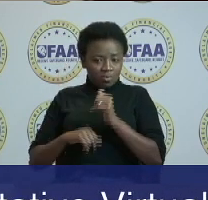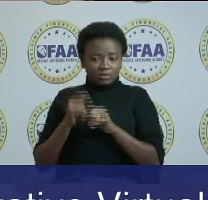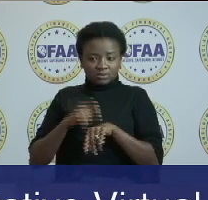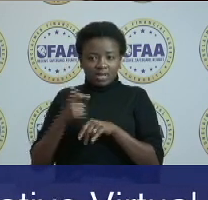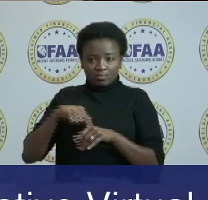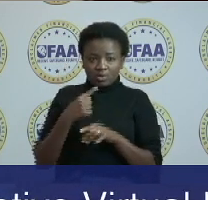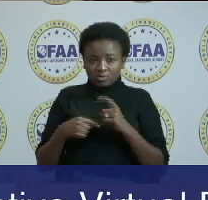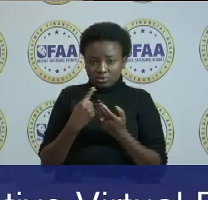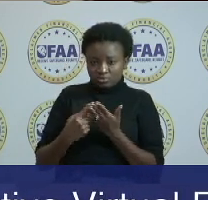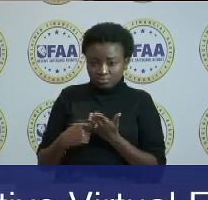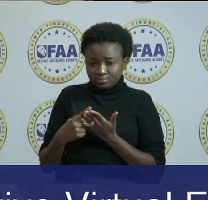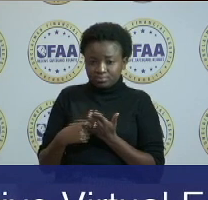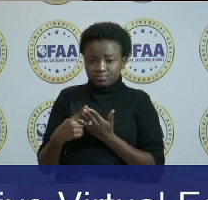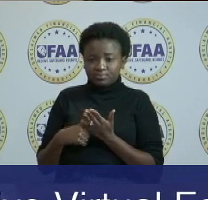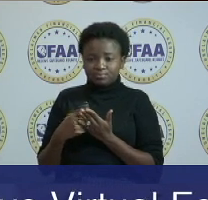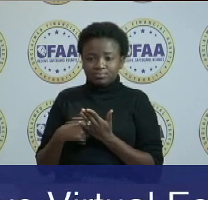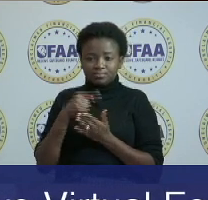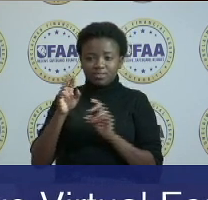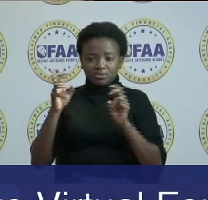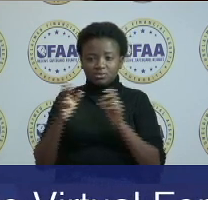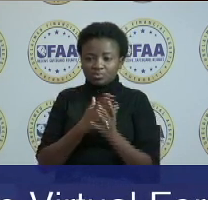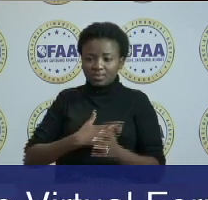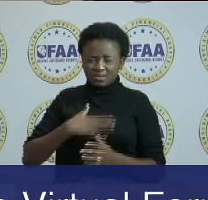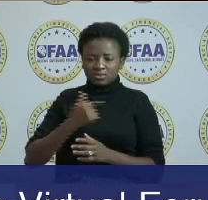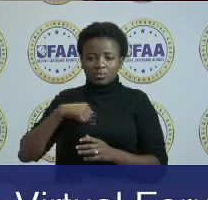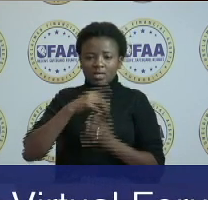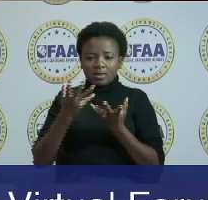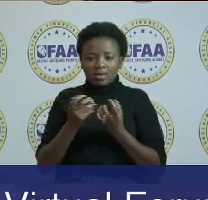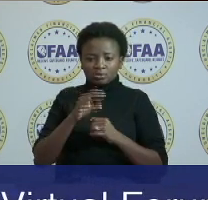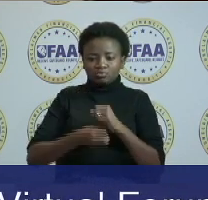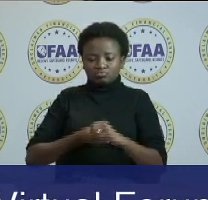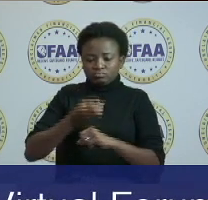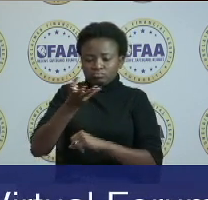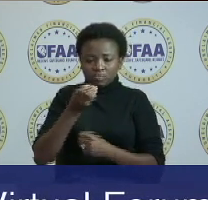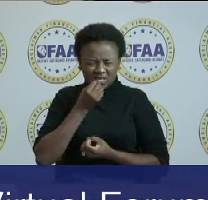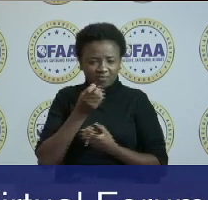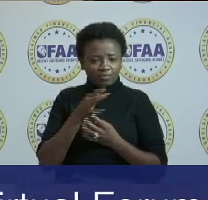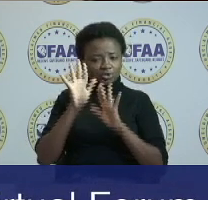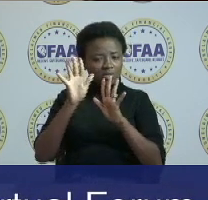and dig into this matter, let's bring out information that is useful for us in the